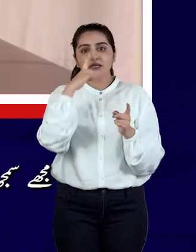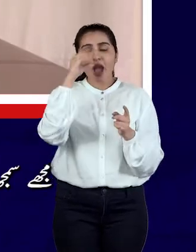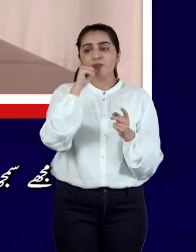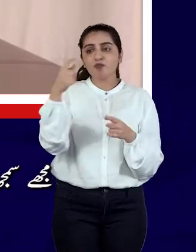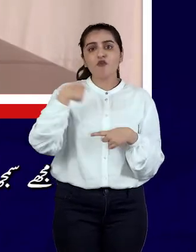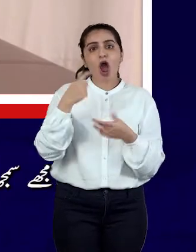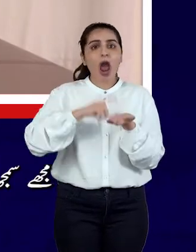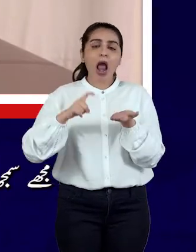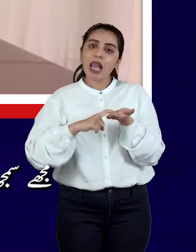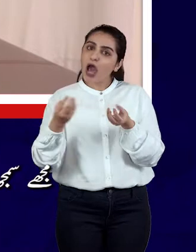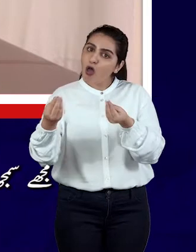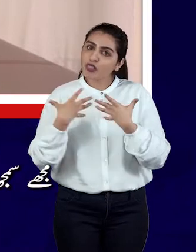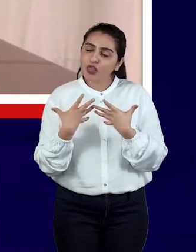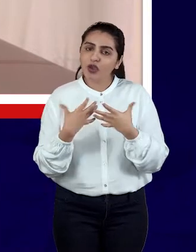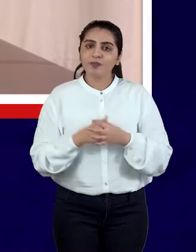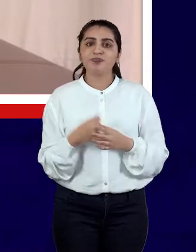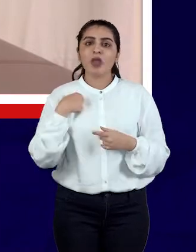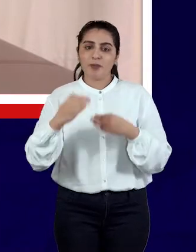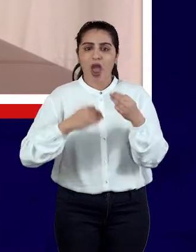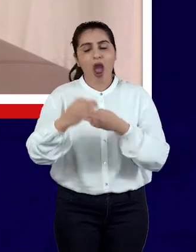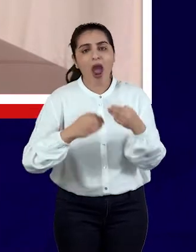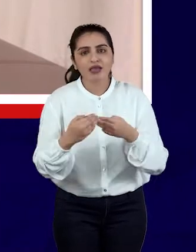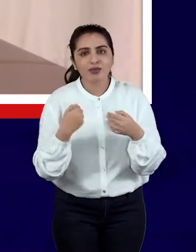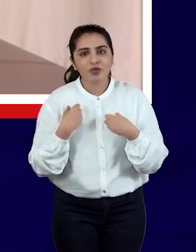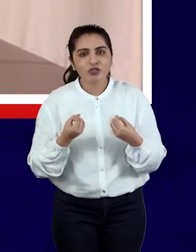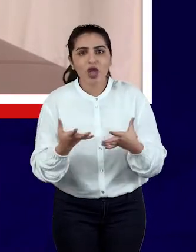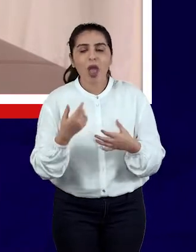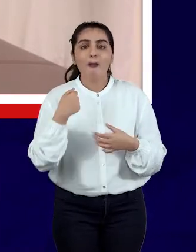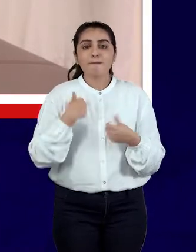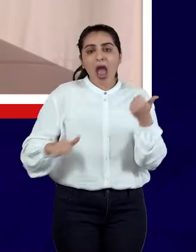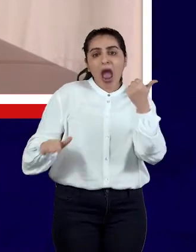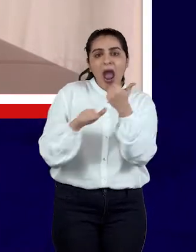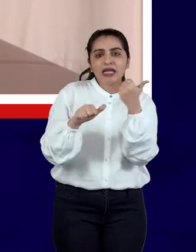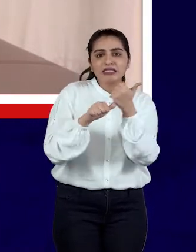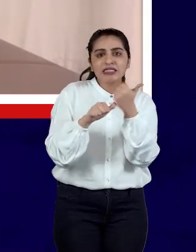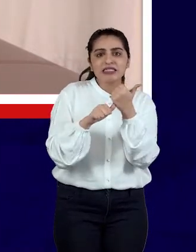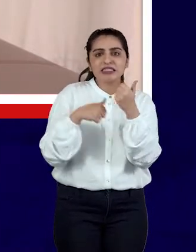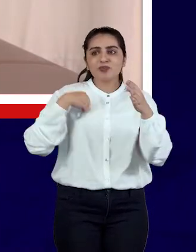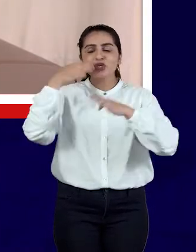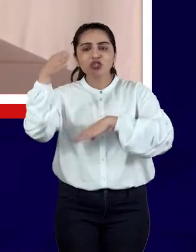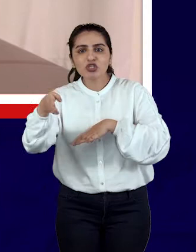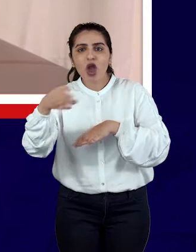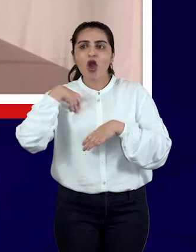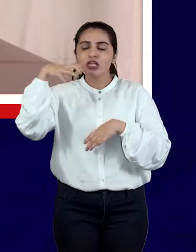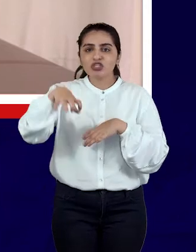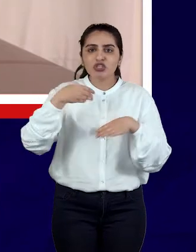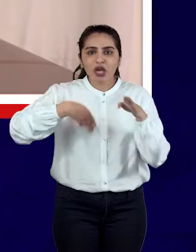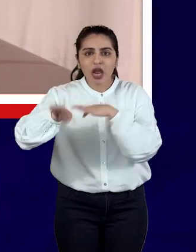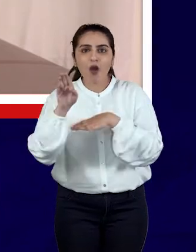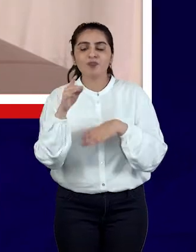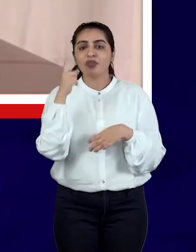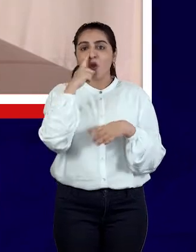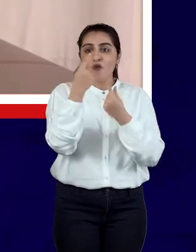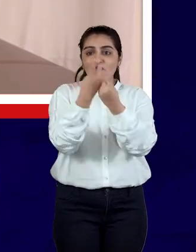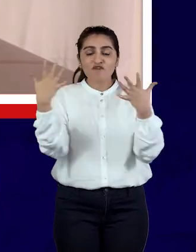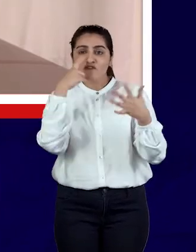allow me to do what I wanted to do. So I went on the sly and I worked as an assistant and I worked as an apprentice and I worked